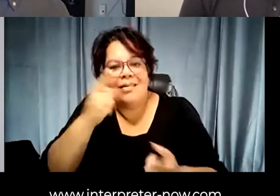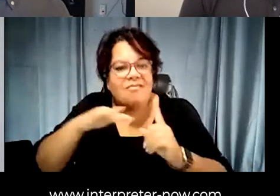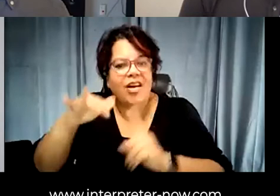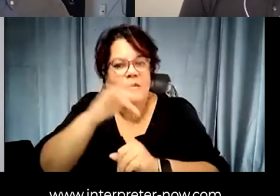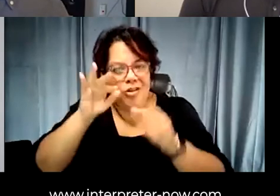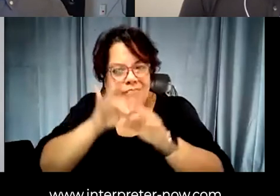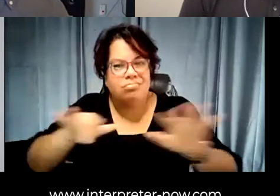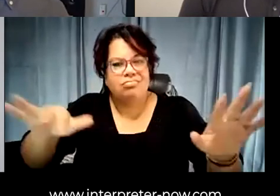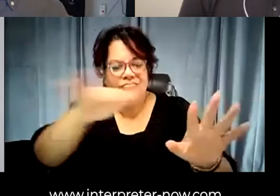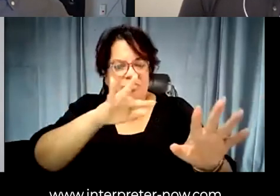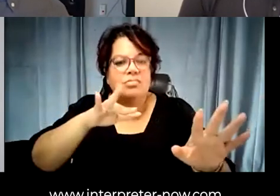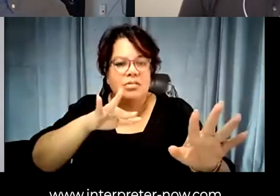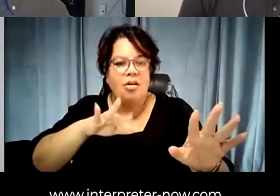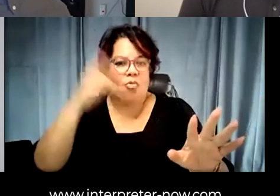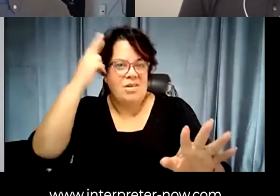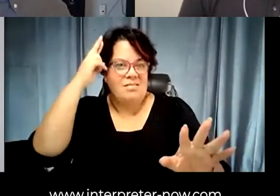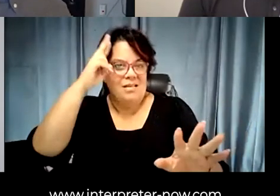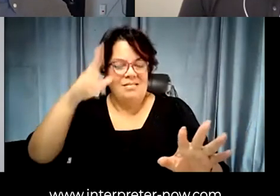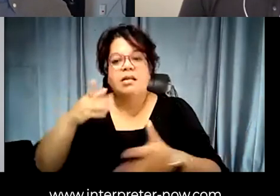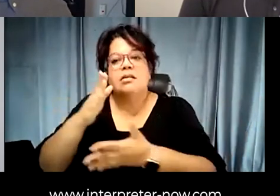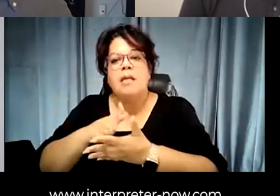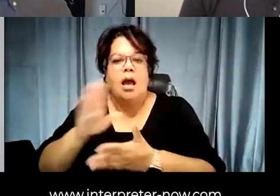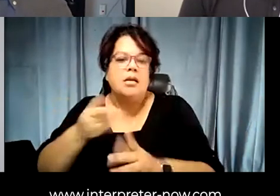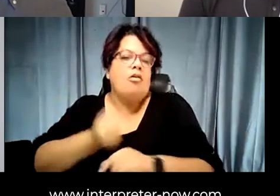really playing into some of the burnout that I was experiencing.